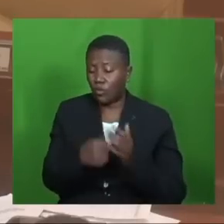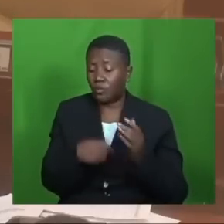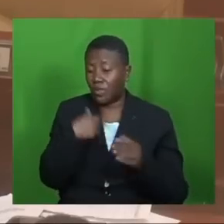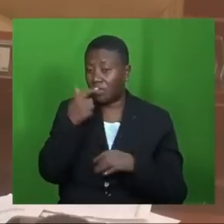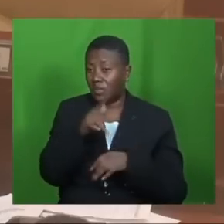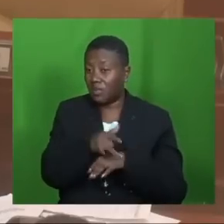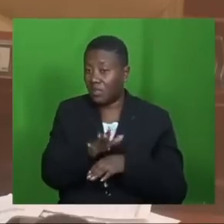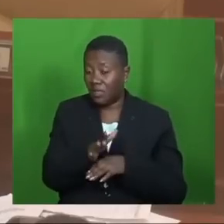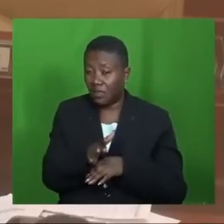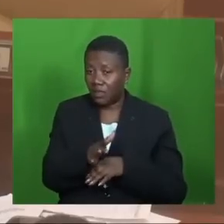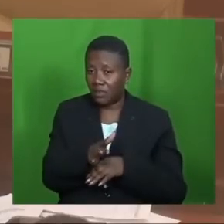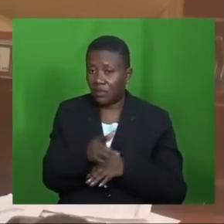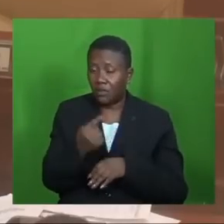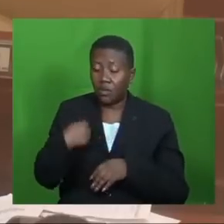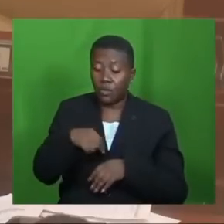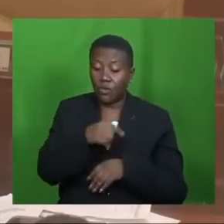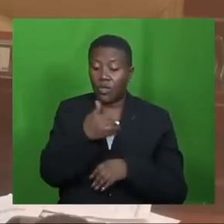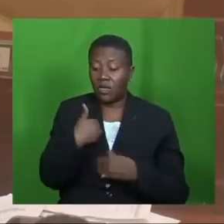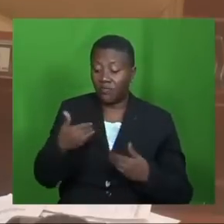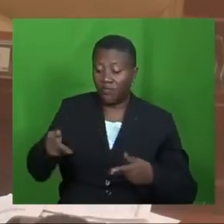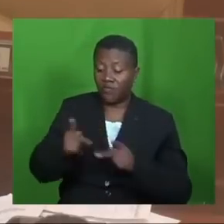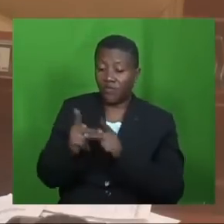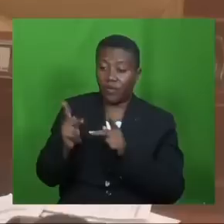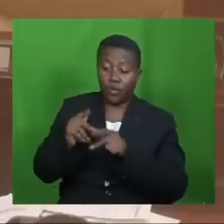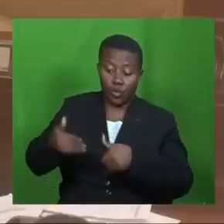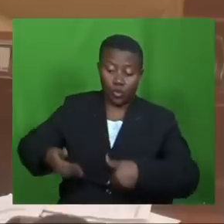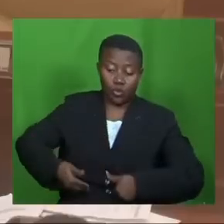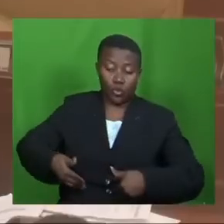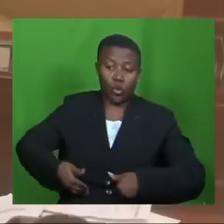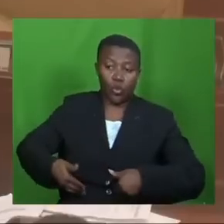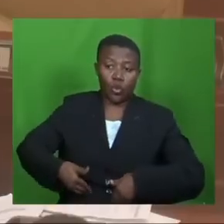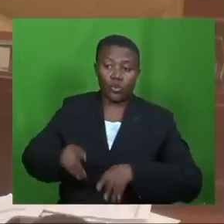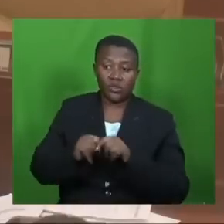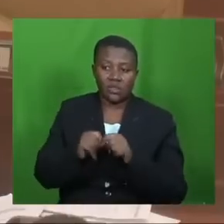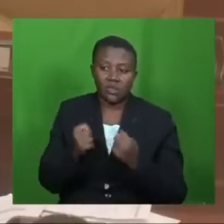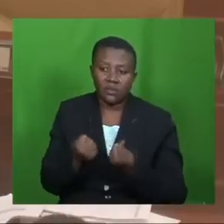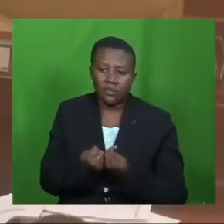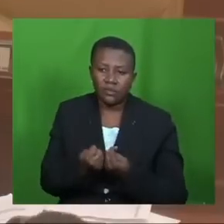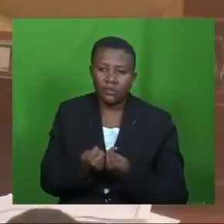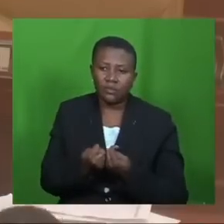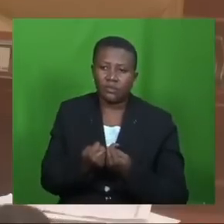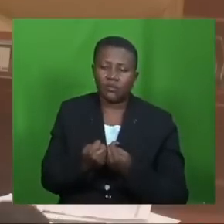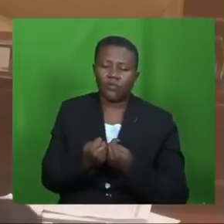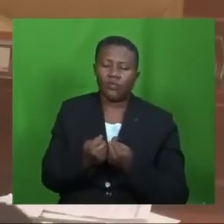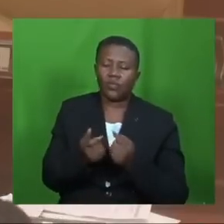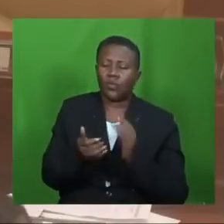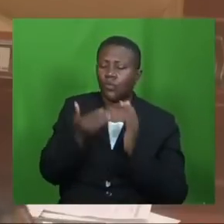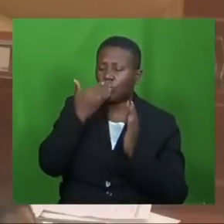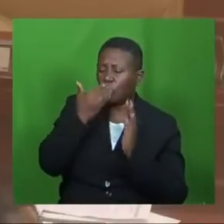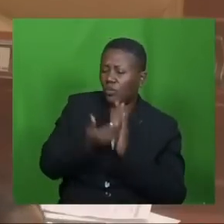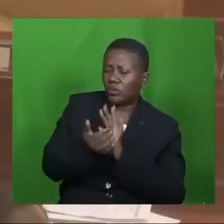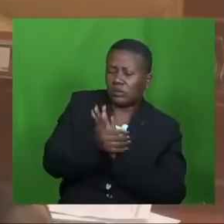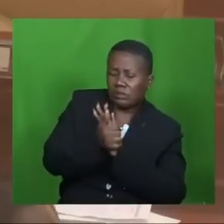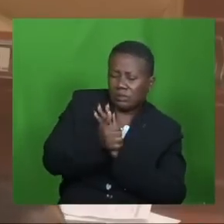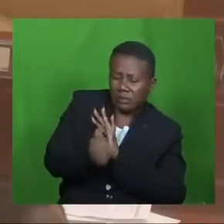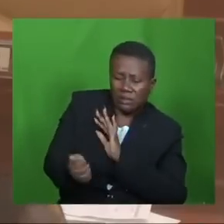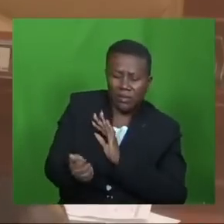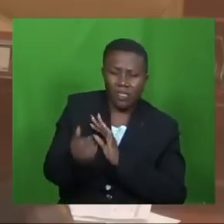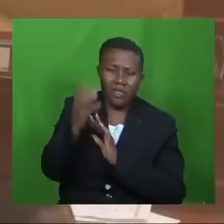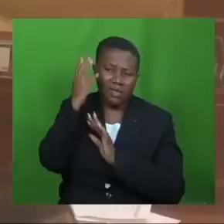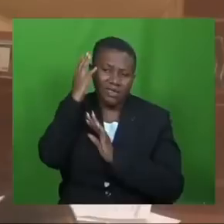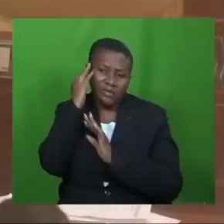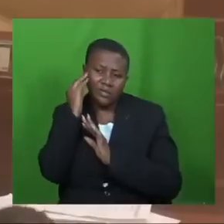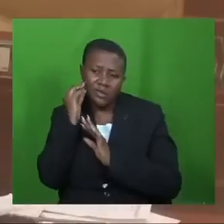very youthful team. They are very they have skillful players, but